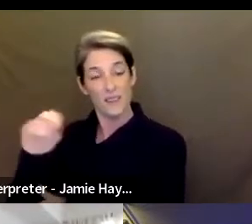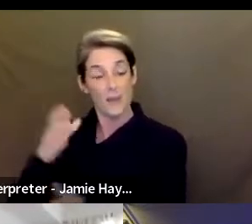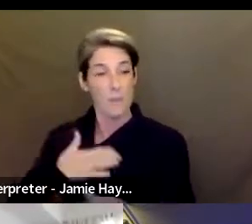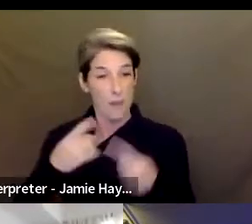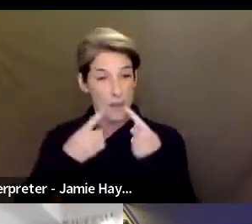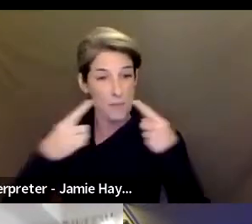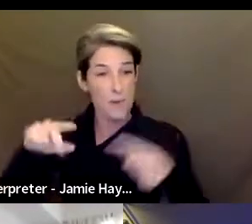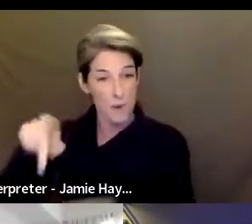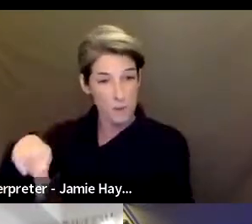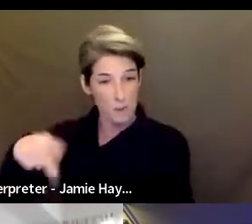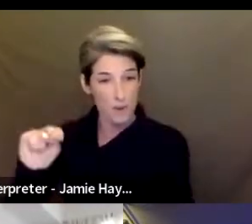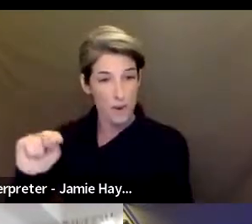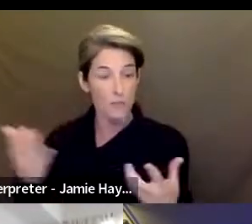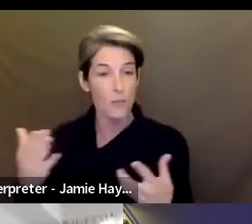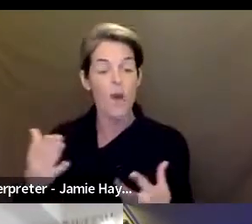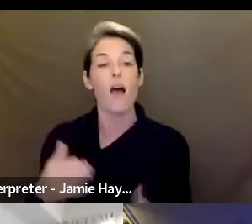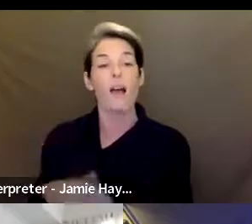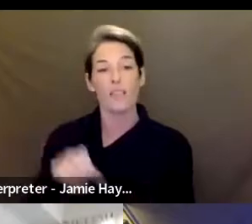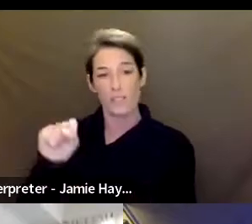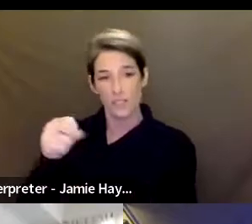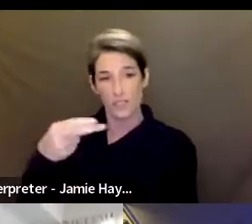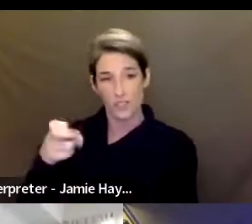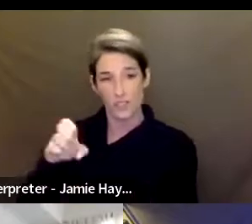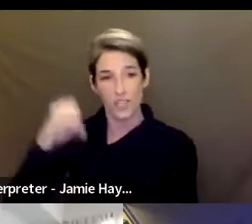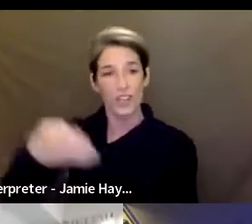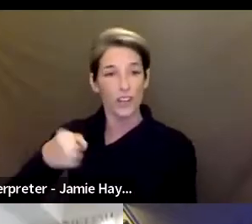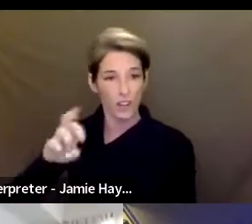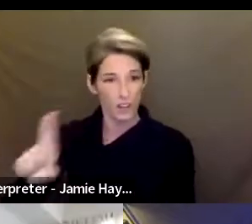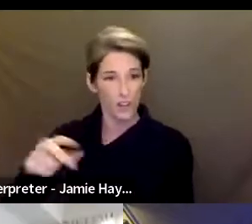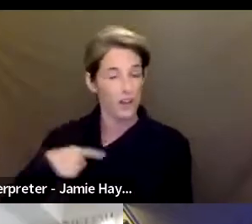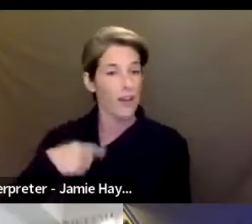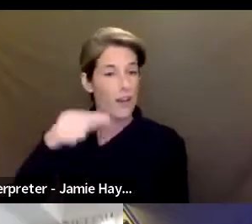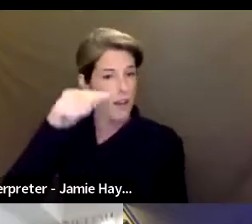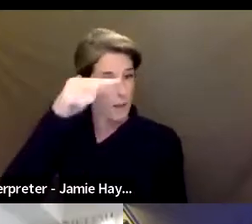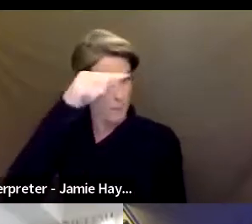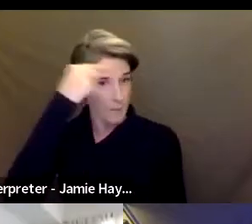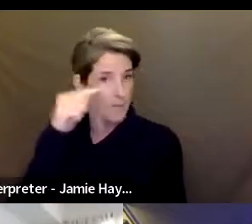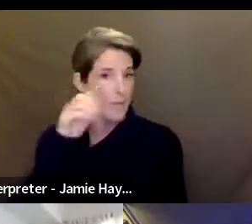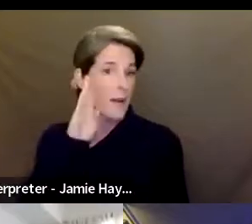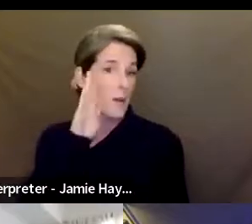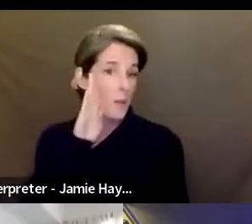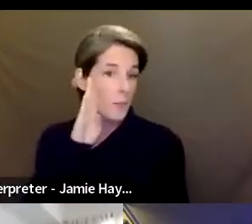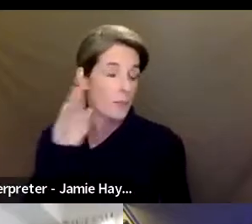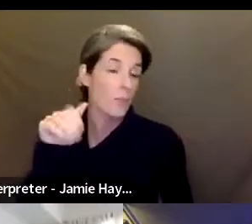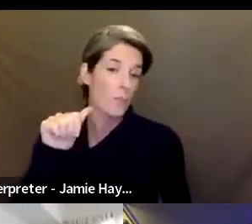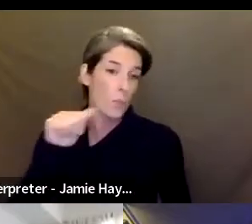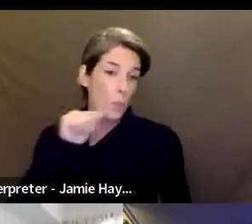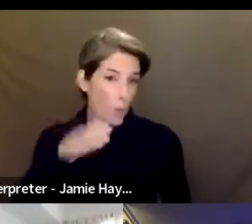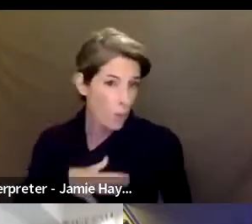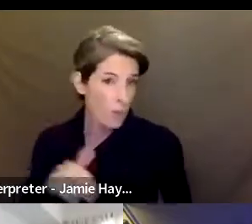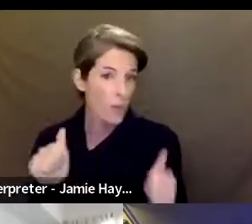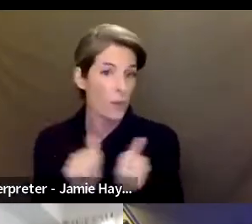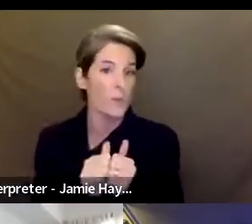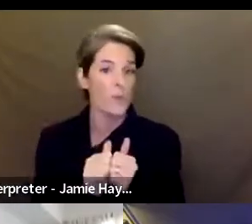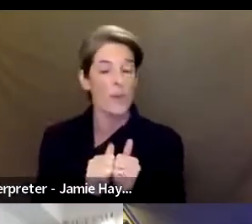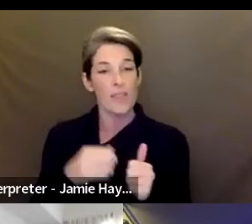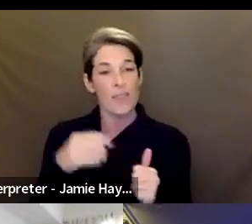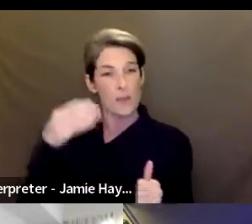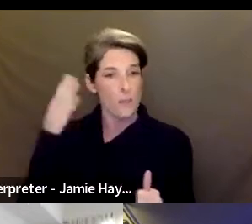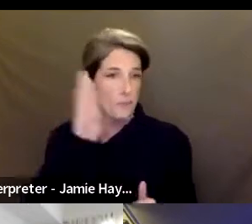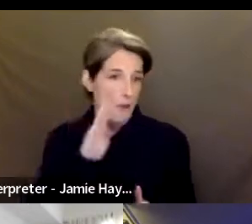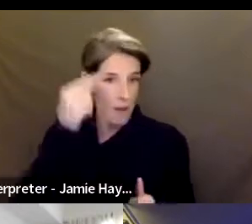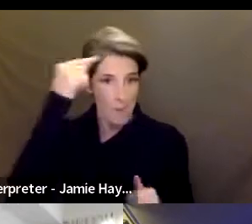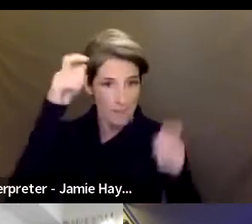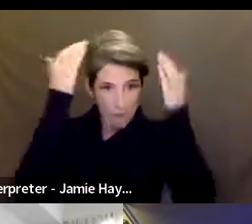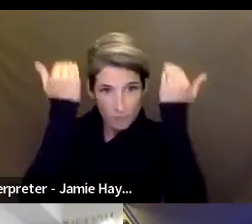with a short black bob, wearing a Black company, the musical jacket,